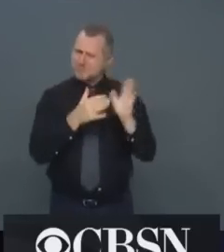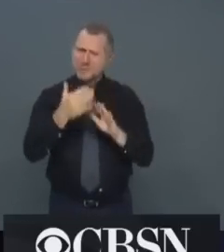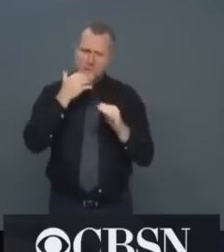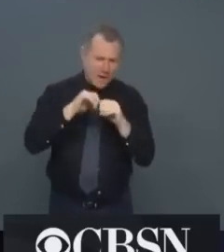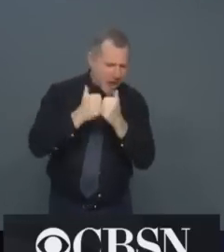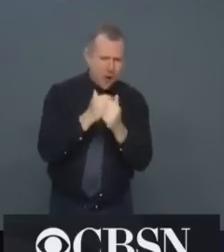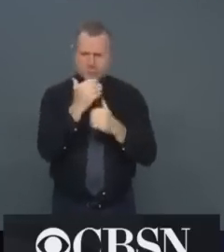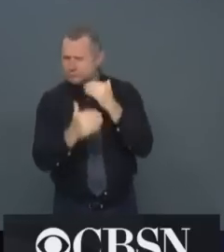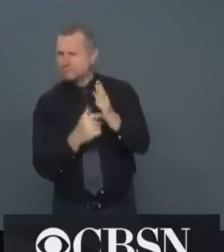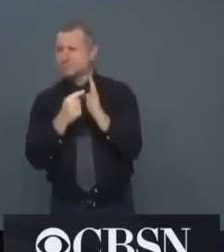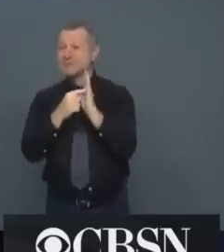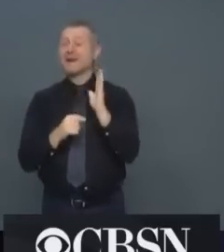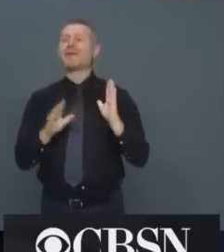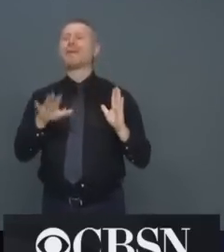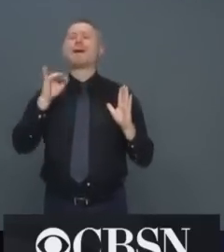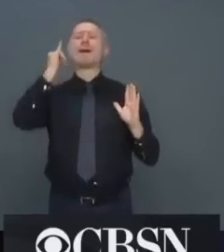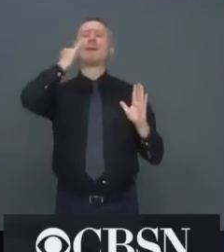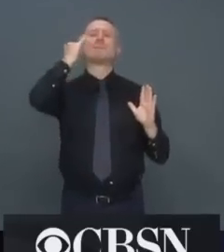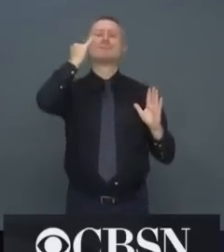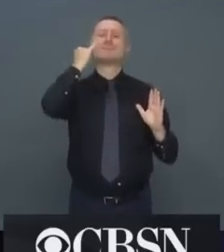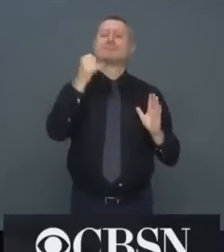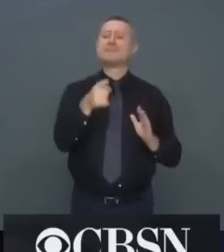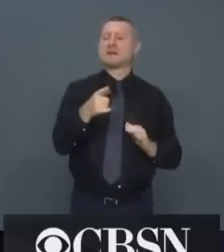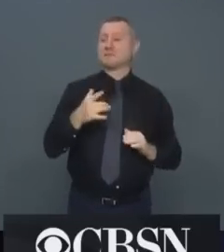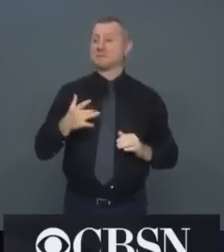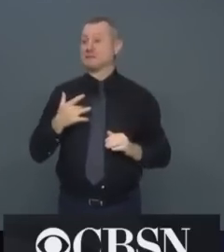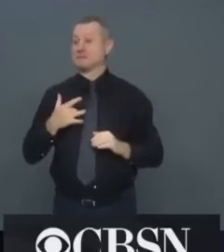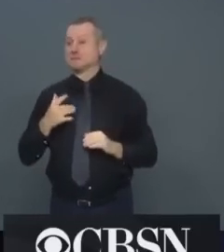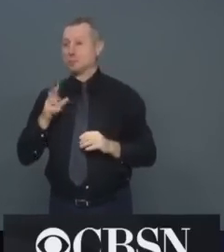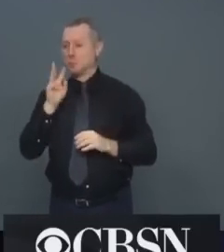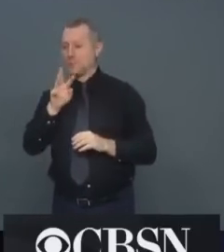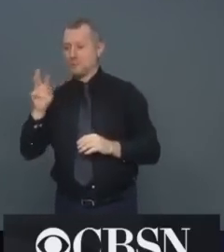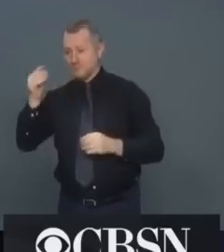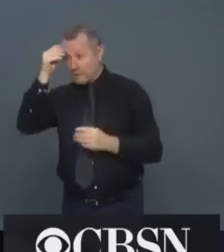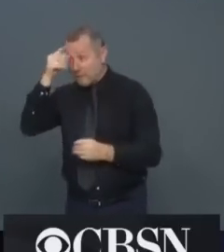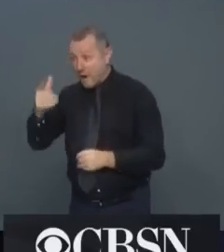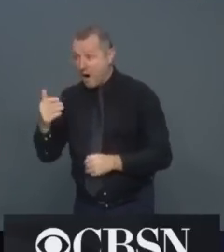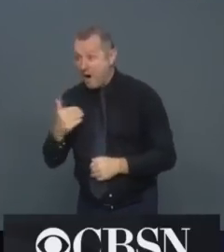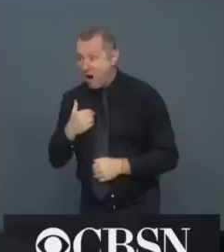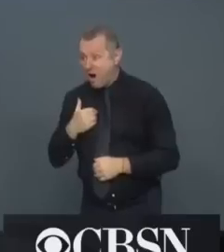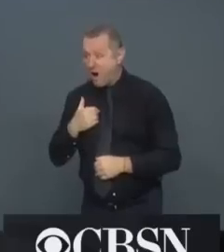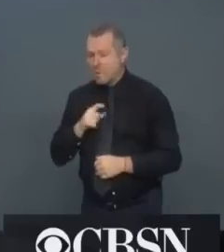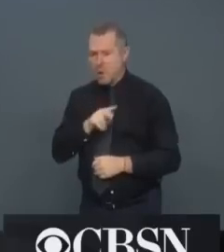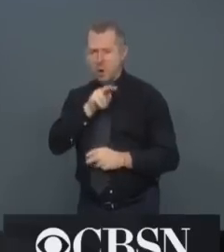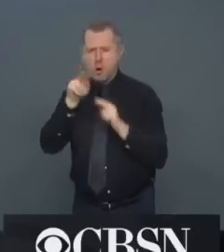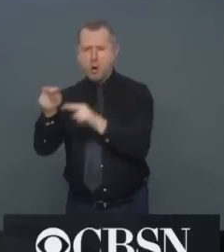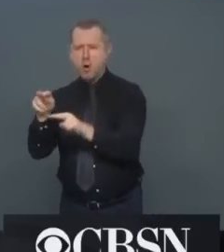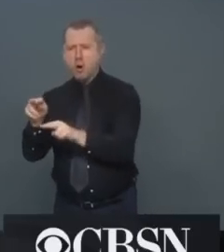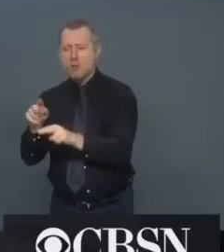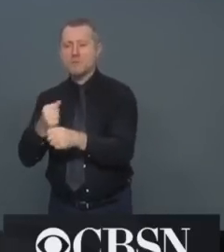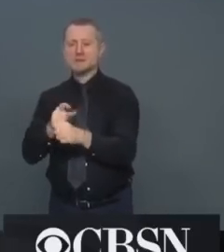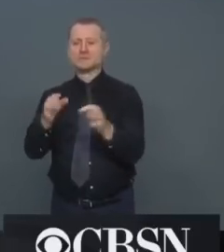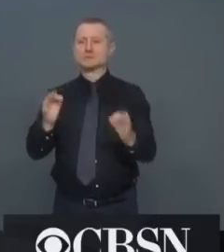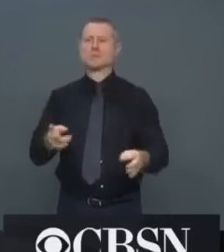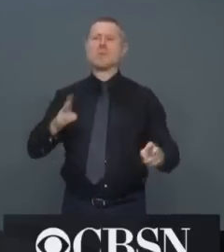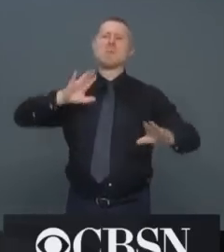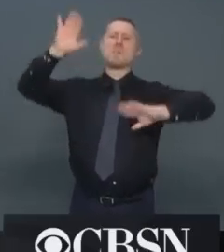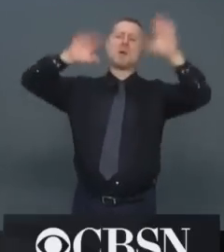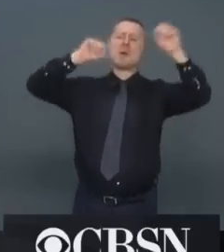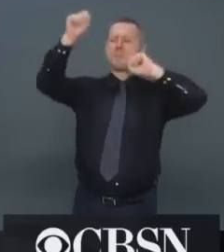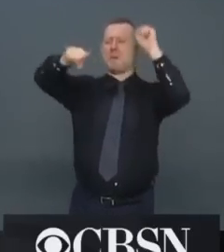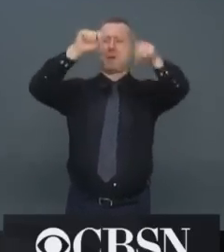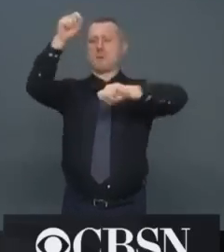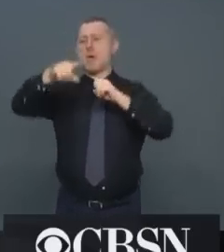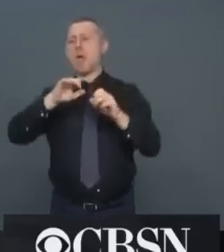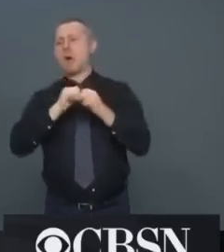worried about it, we're going to give you the facts, you're going to know what's happening, and then you make a decision. How do you think personally the island is doing if